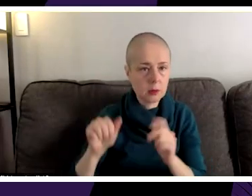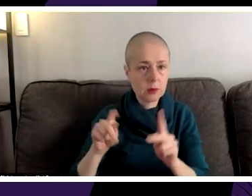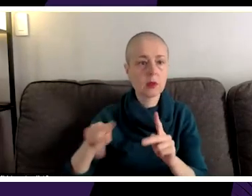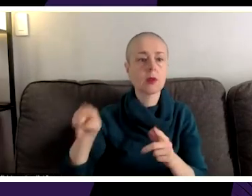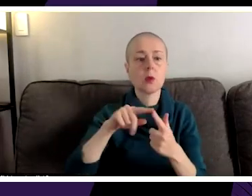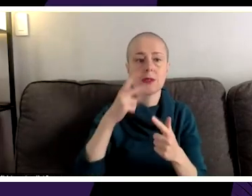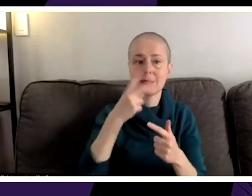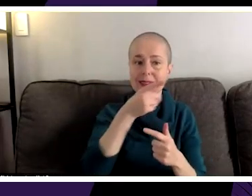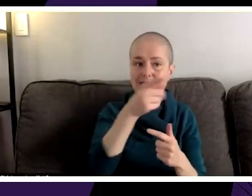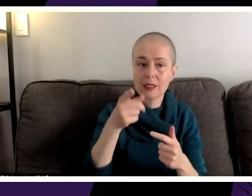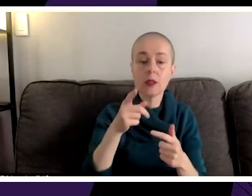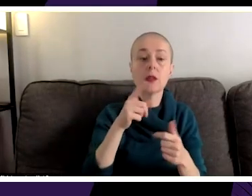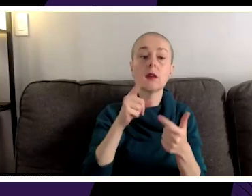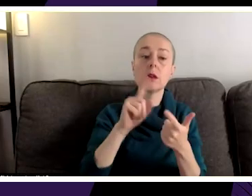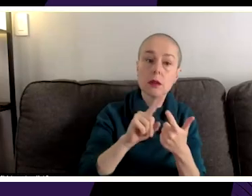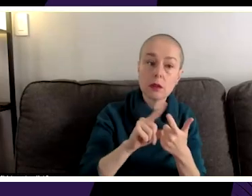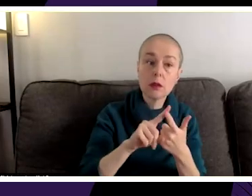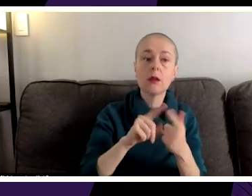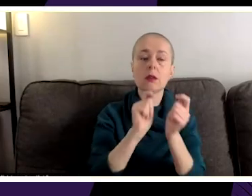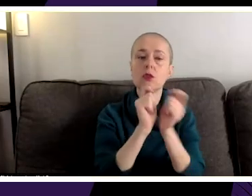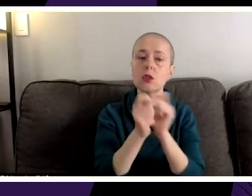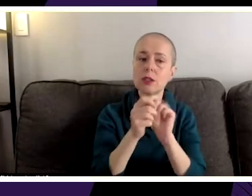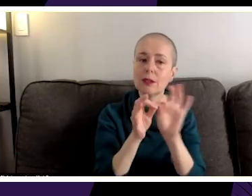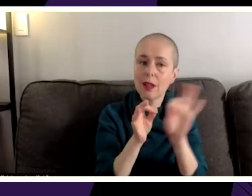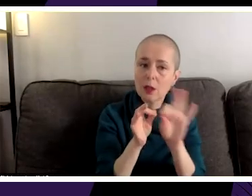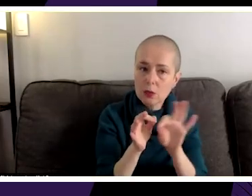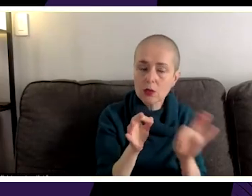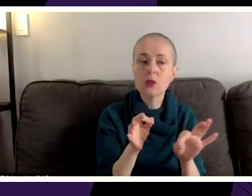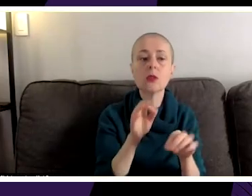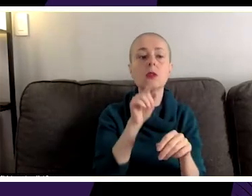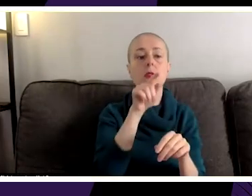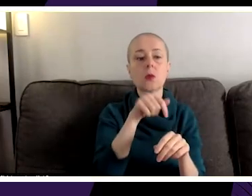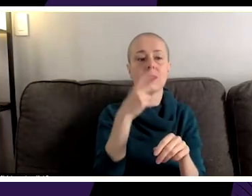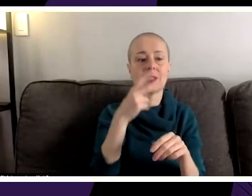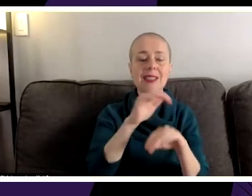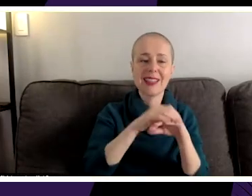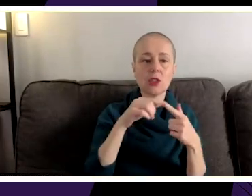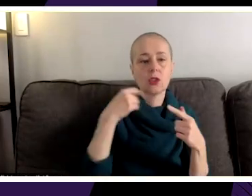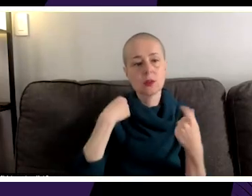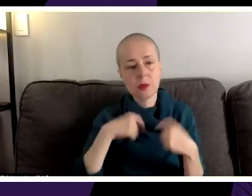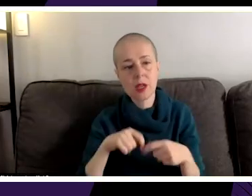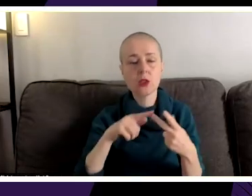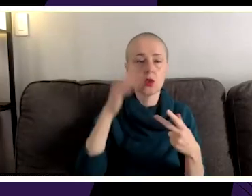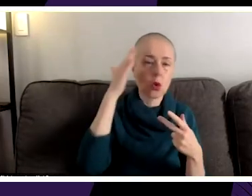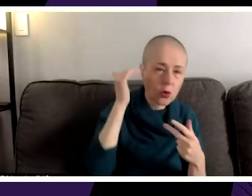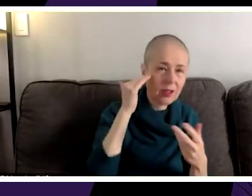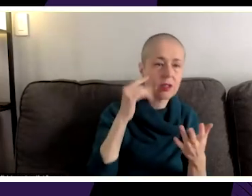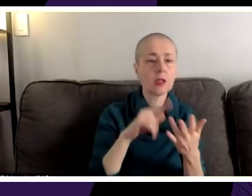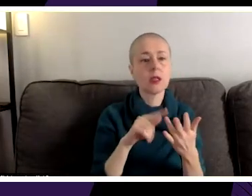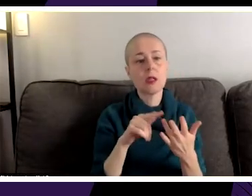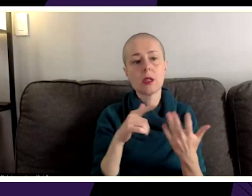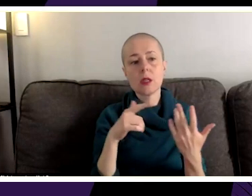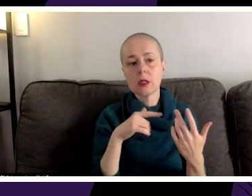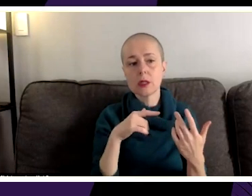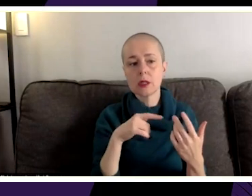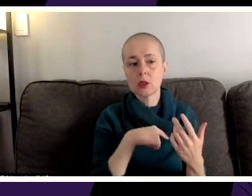in 5 different languages, including English, Hindi, simplified Chinese, Korean, and Spanish. So last